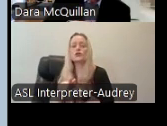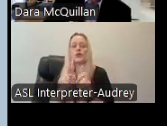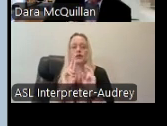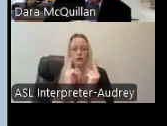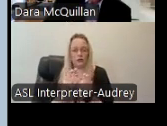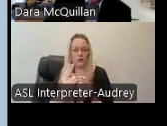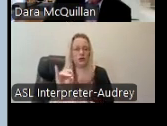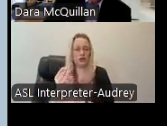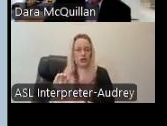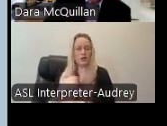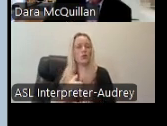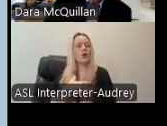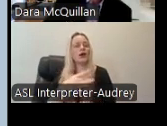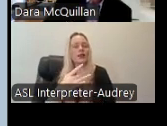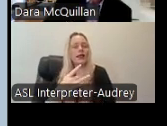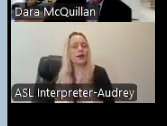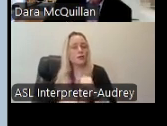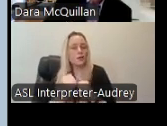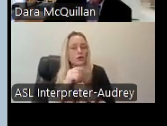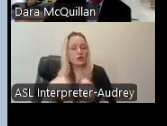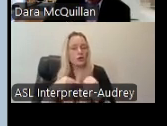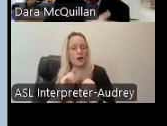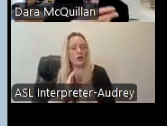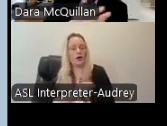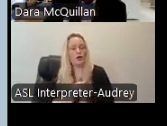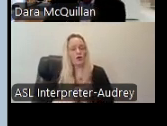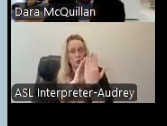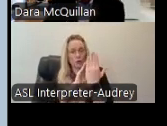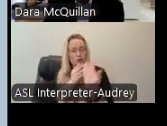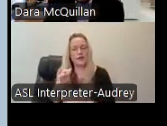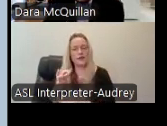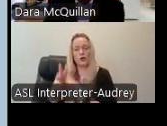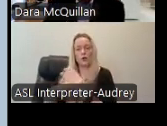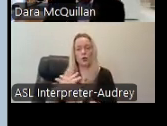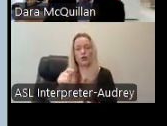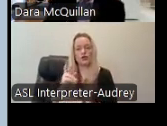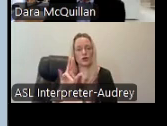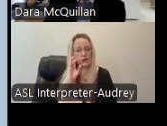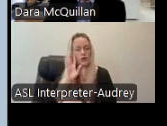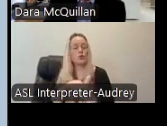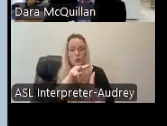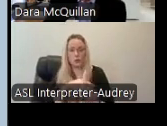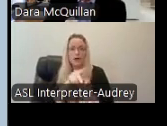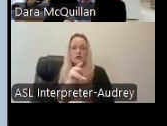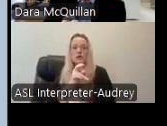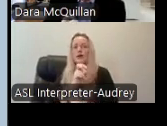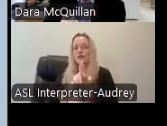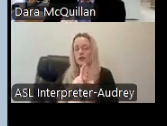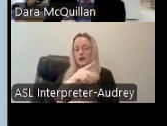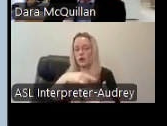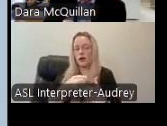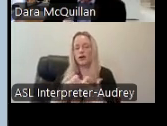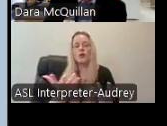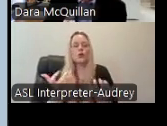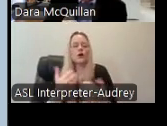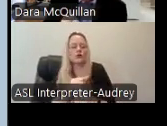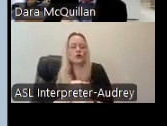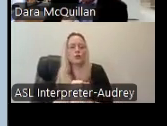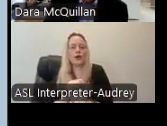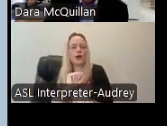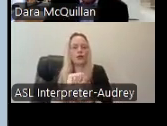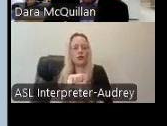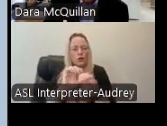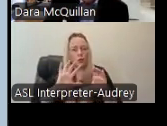most about our approach at the World Trade Center, which we are planning to bring to the Avenir, is that we wanted to make the workforce